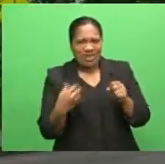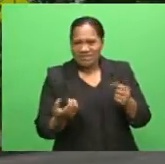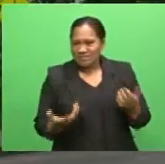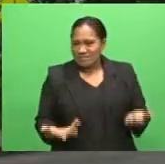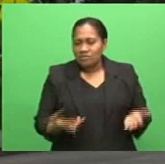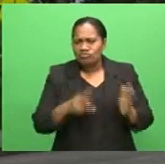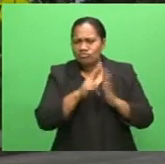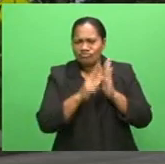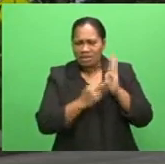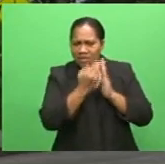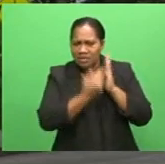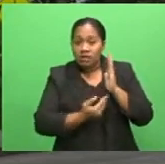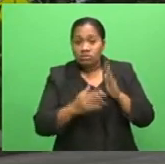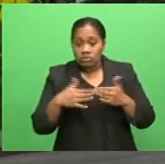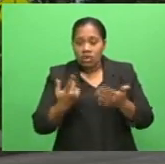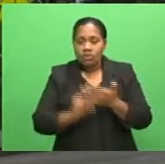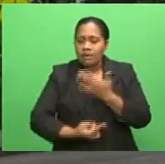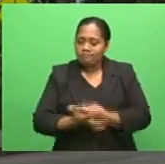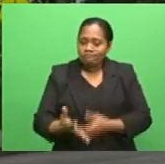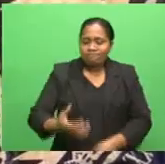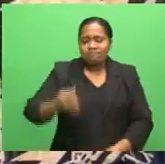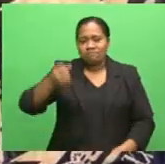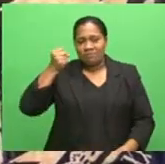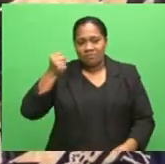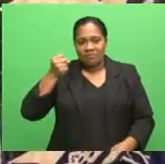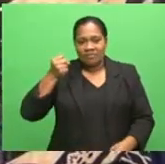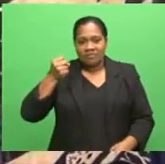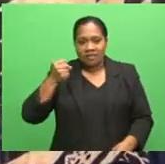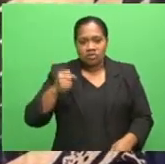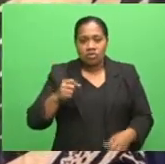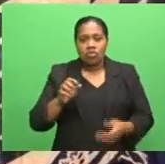have halted that, and then now